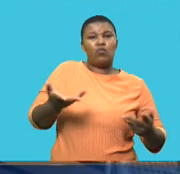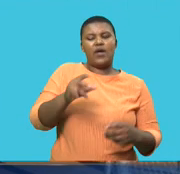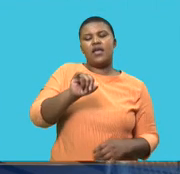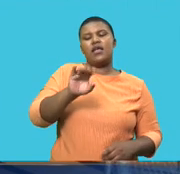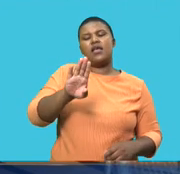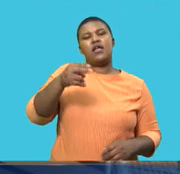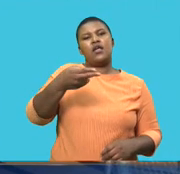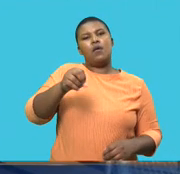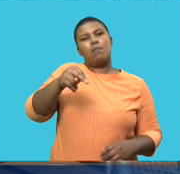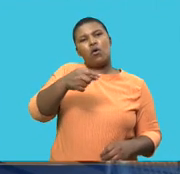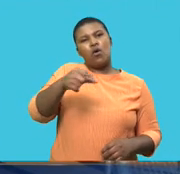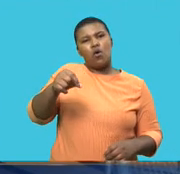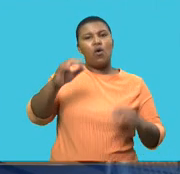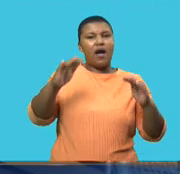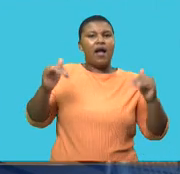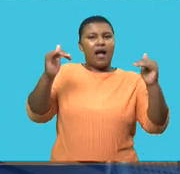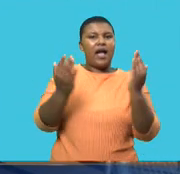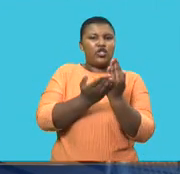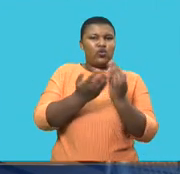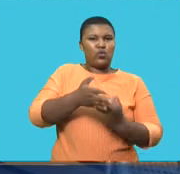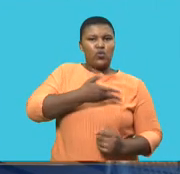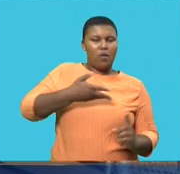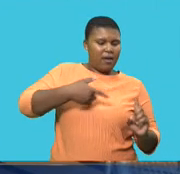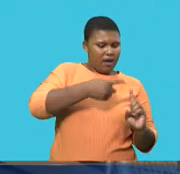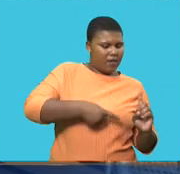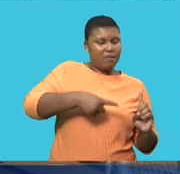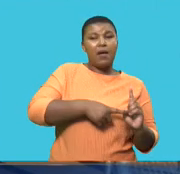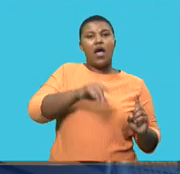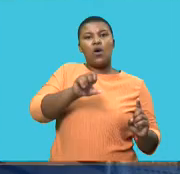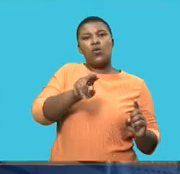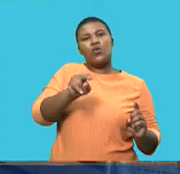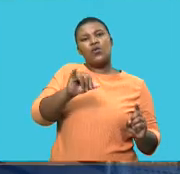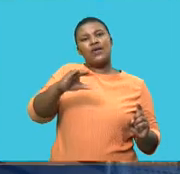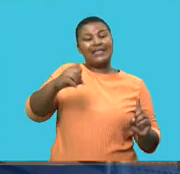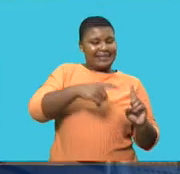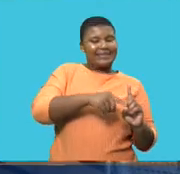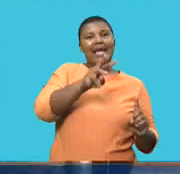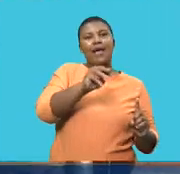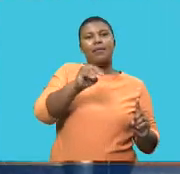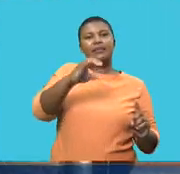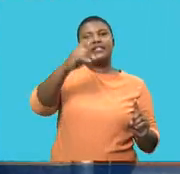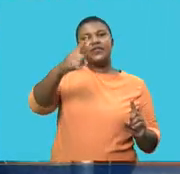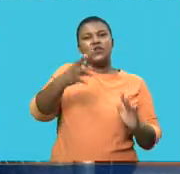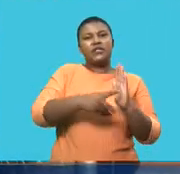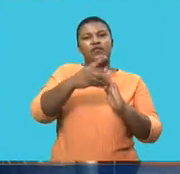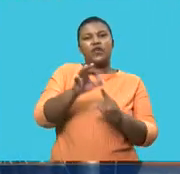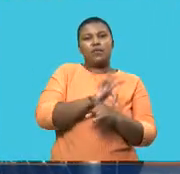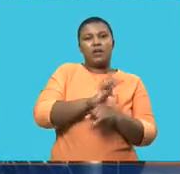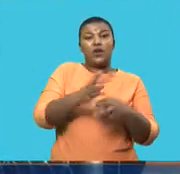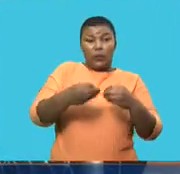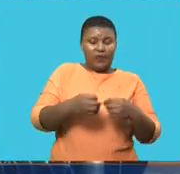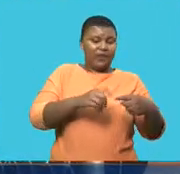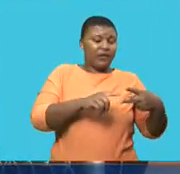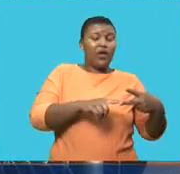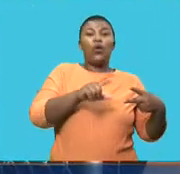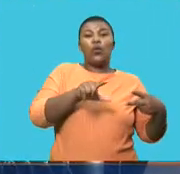Secondary School, whereby Umam Eunice Mgcina, who is the MMC for Development Planning, together with Uloiso Masuku,